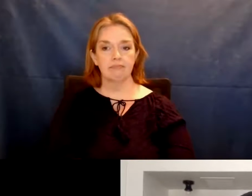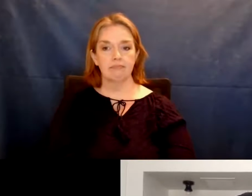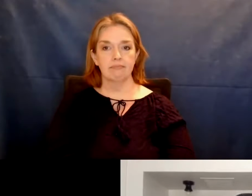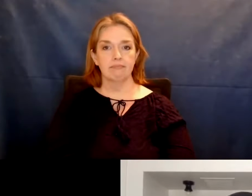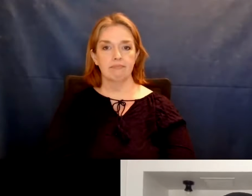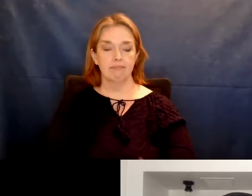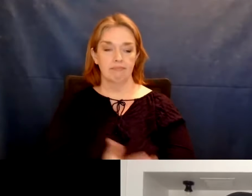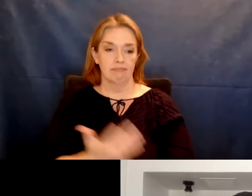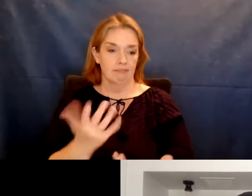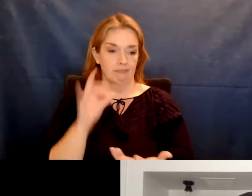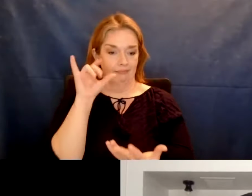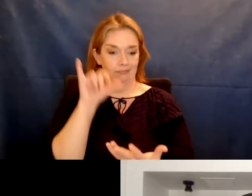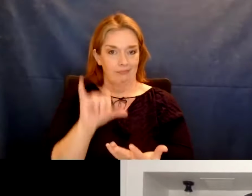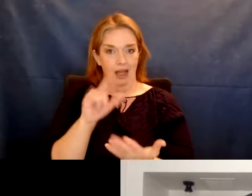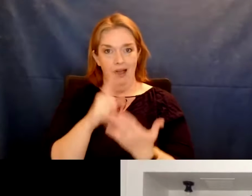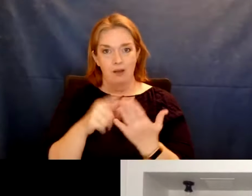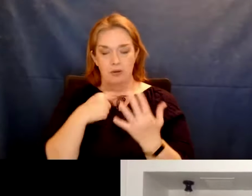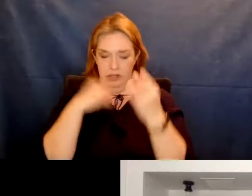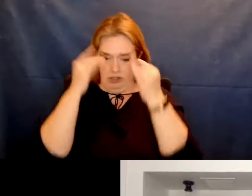the things that I've been obsessing over